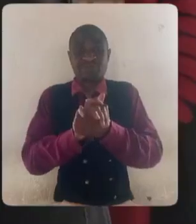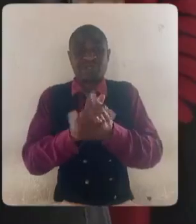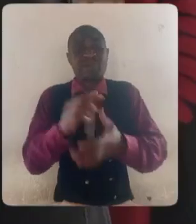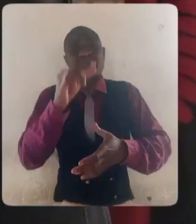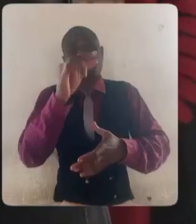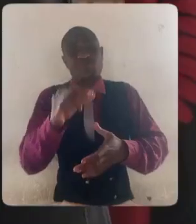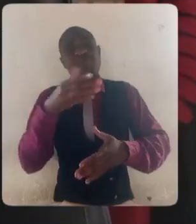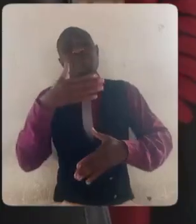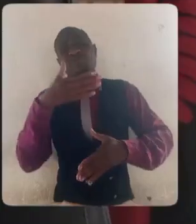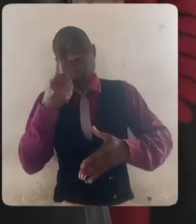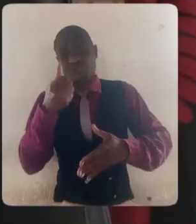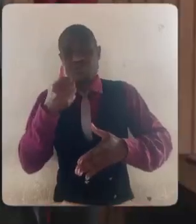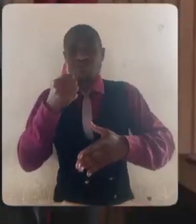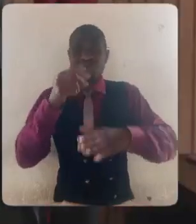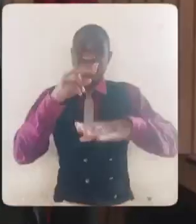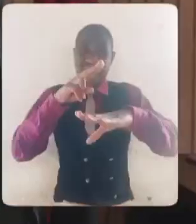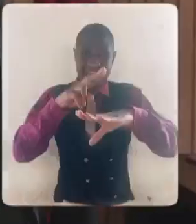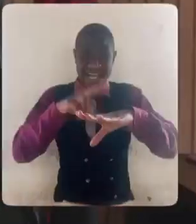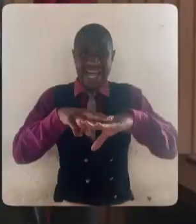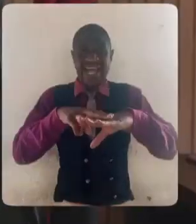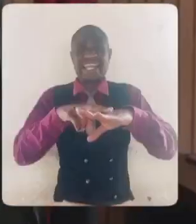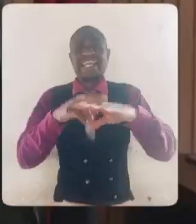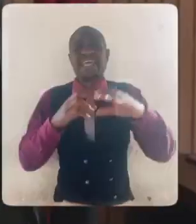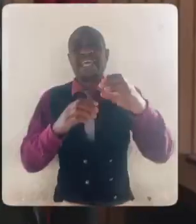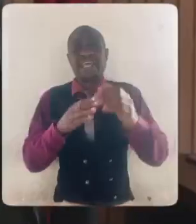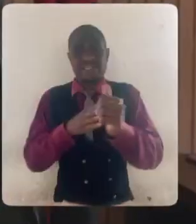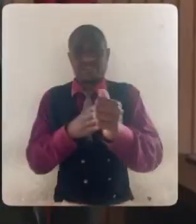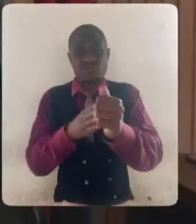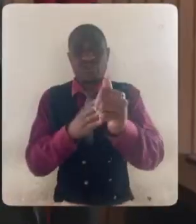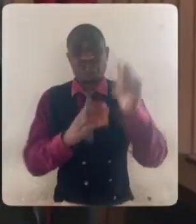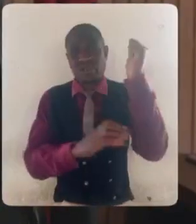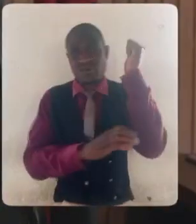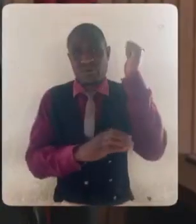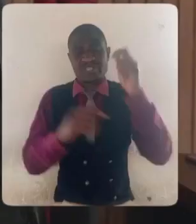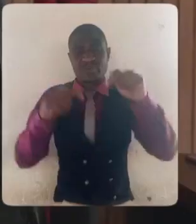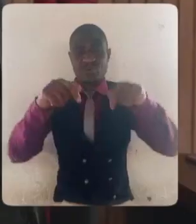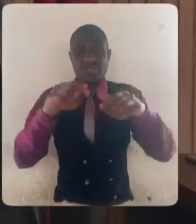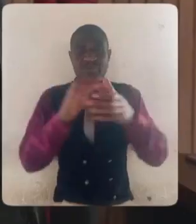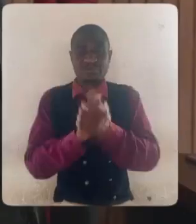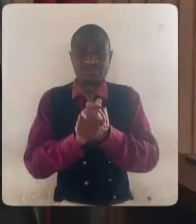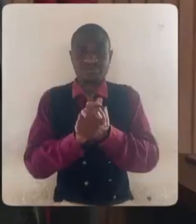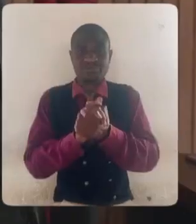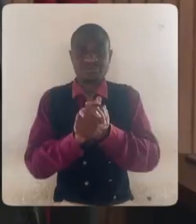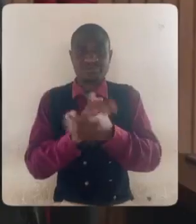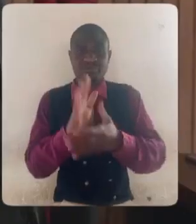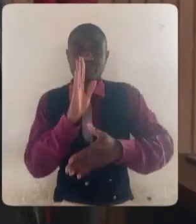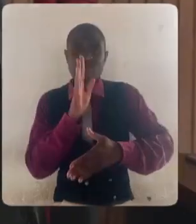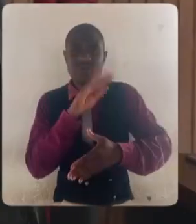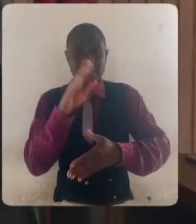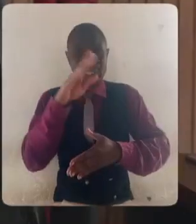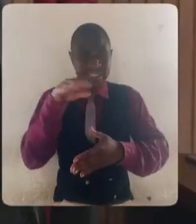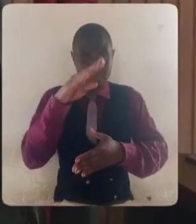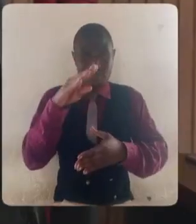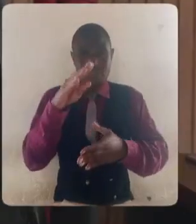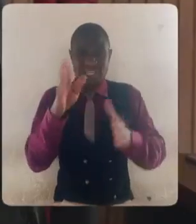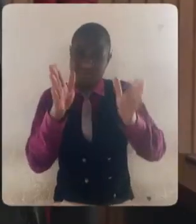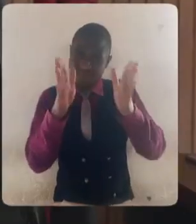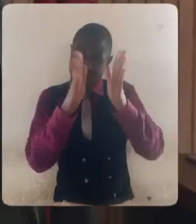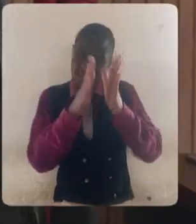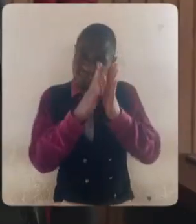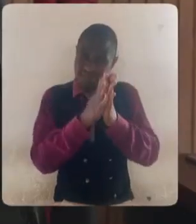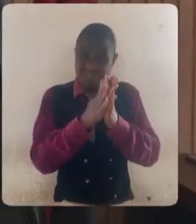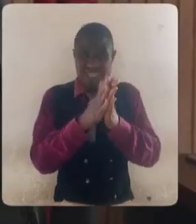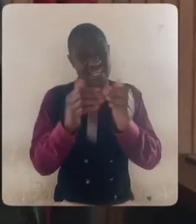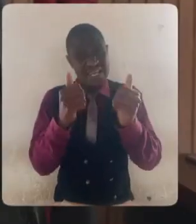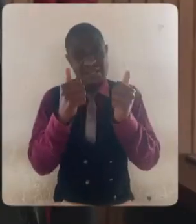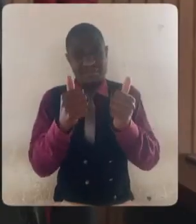future for our country. The Commission acknowledges with appreciation the largely peaceful campaign period and